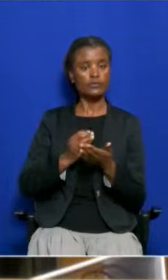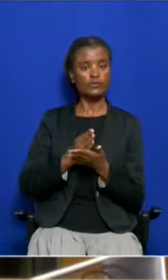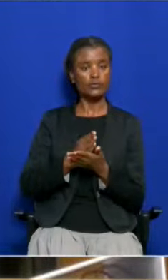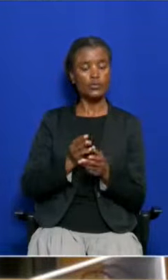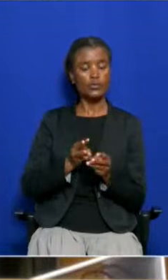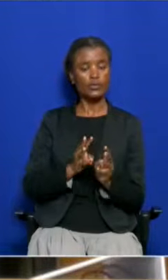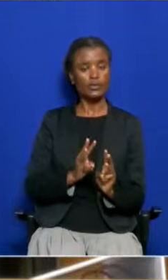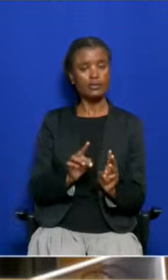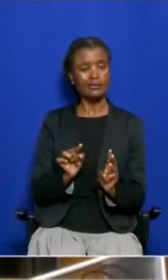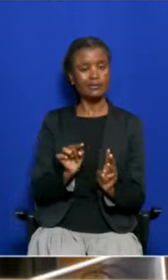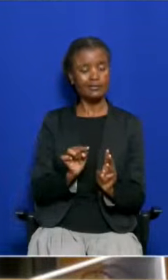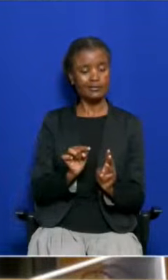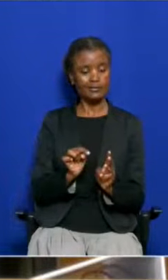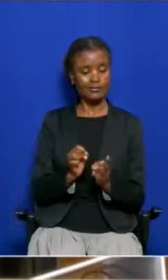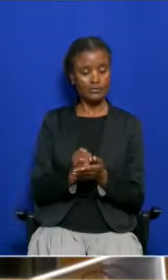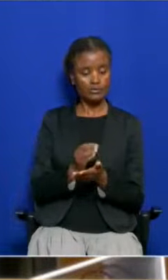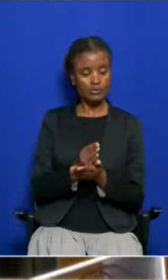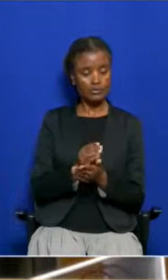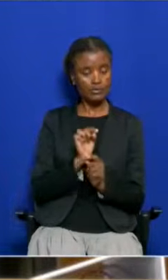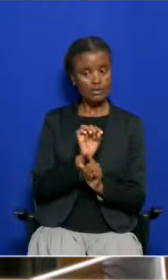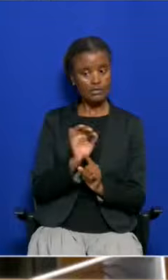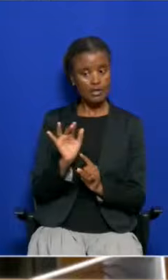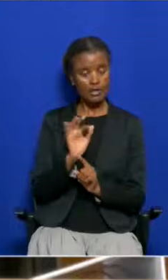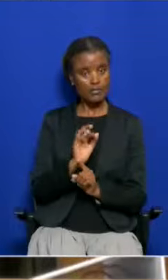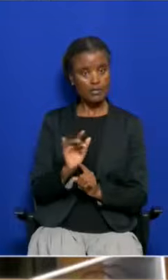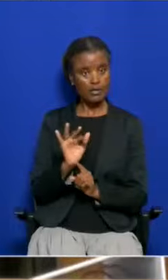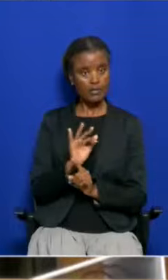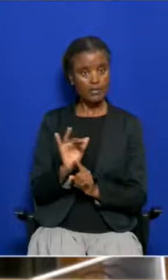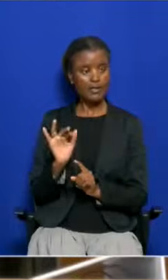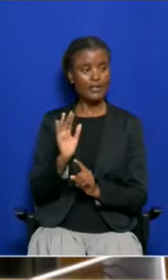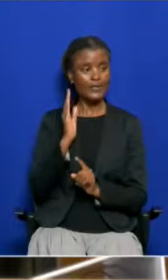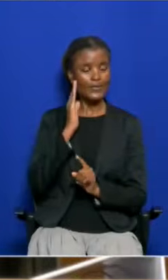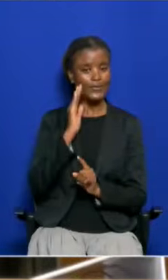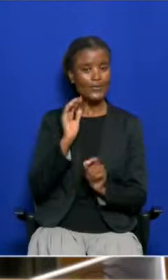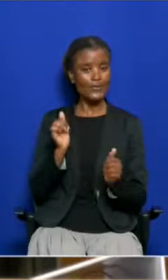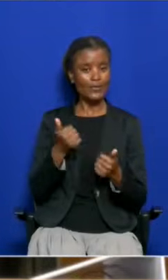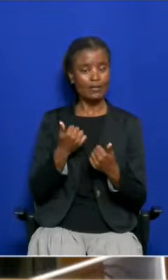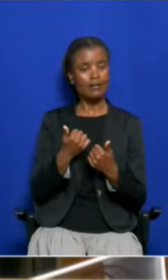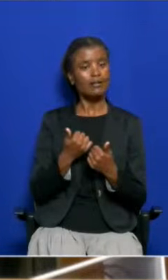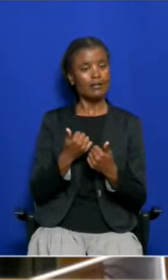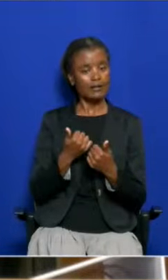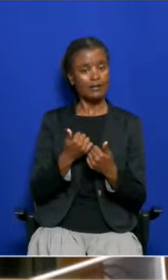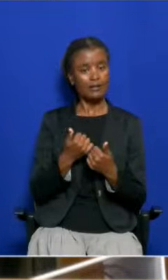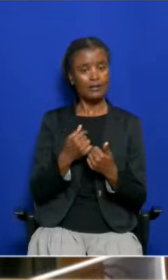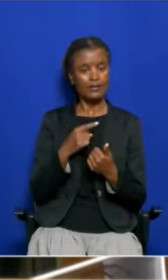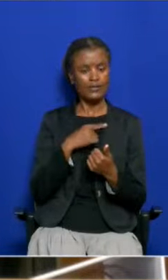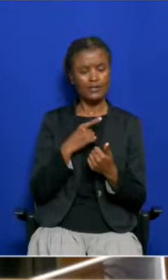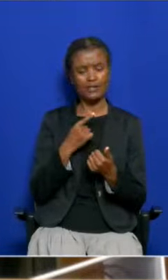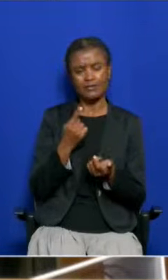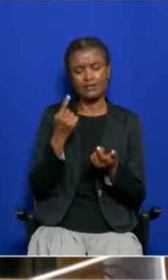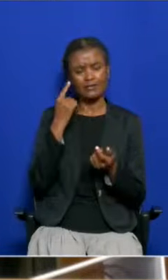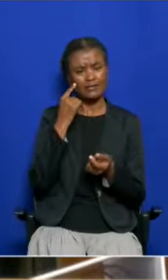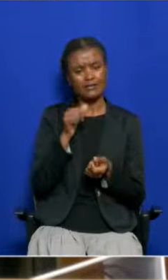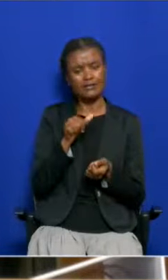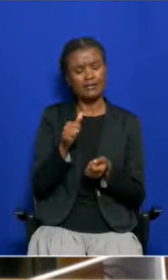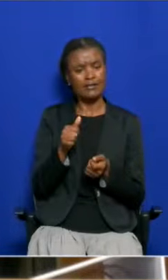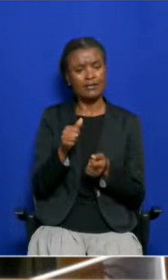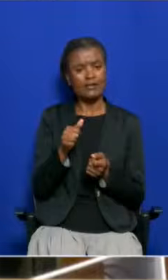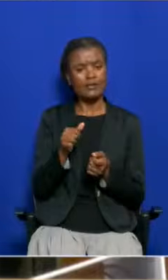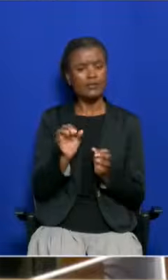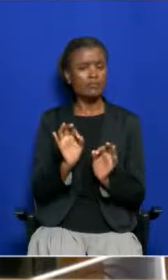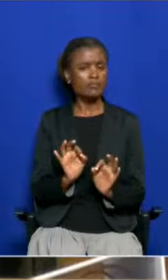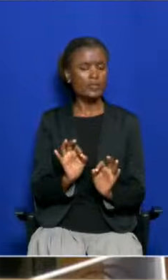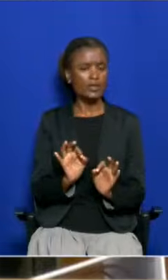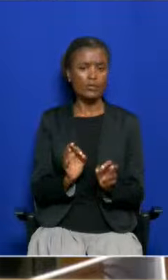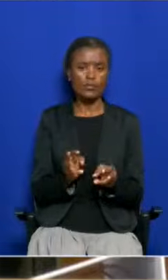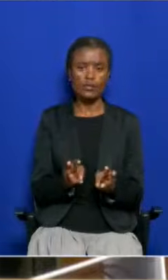the spellings of the names. Surely there should be a practical way. I mean, take